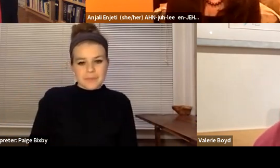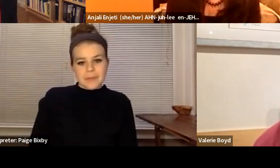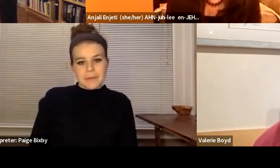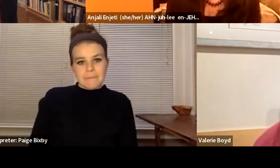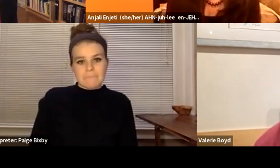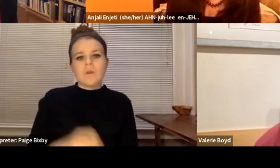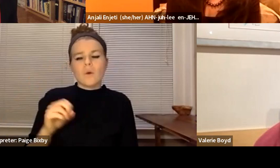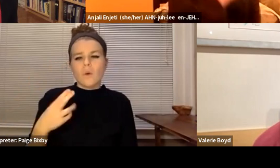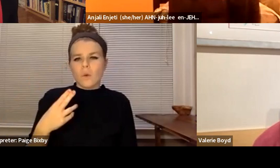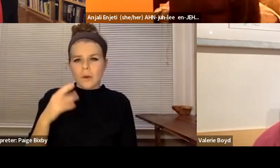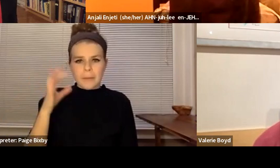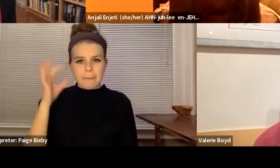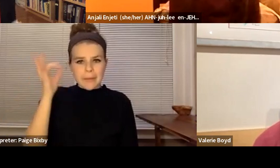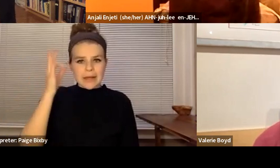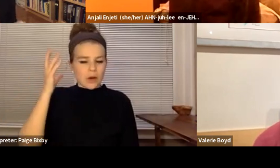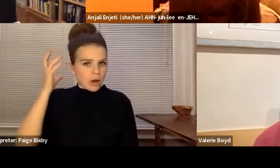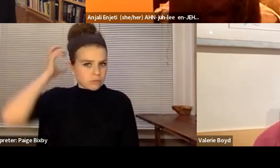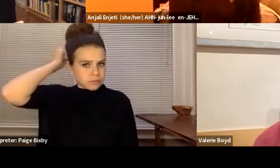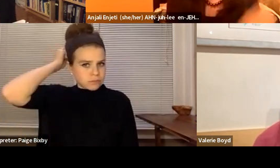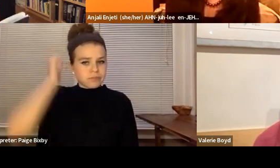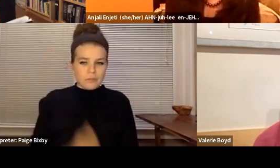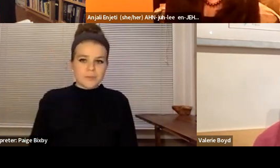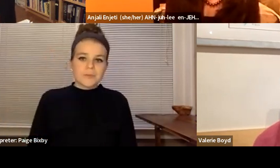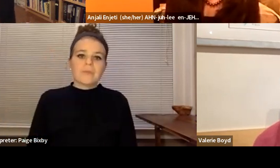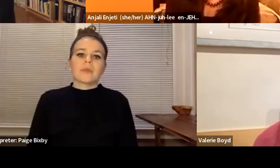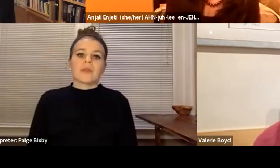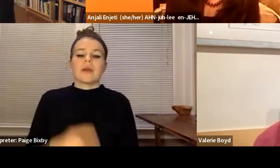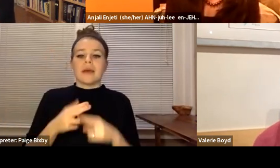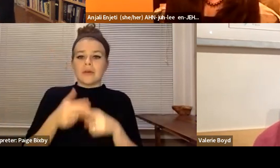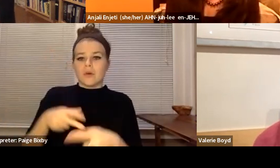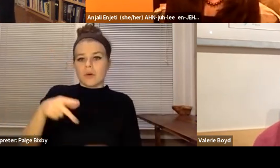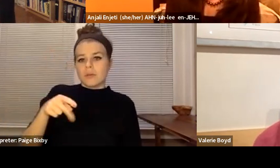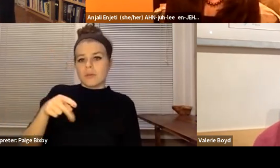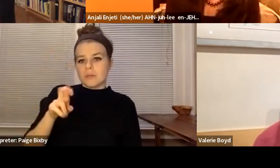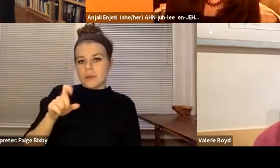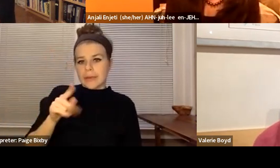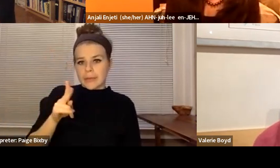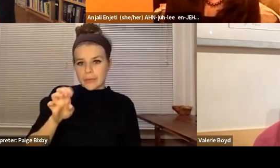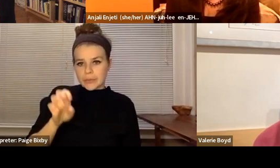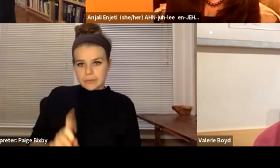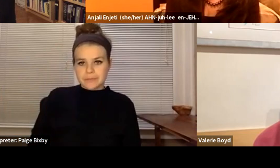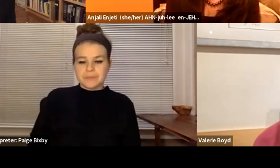Oh, my hair's back. It's almost always back. This is called Prelude.